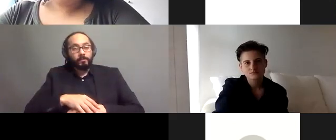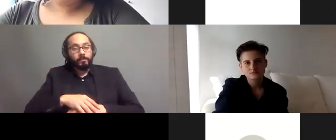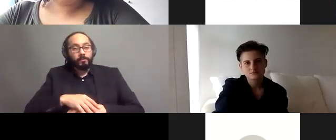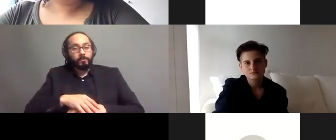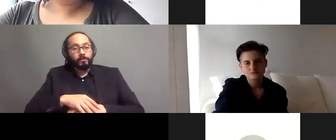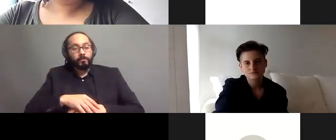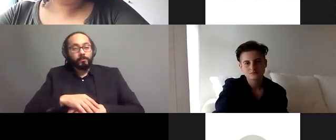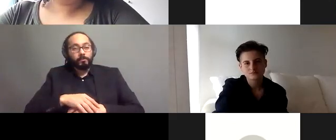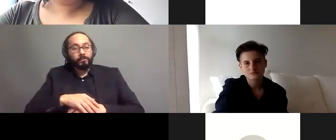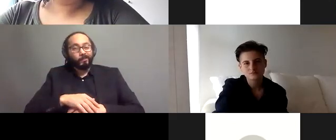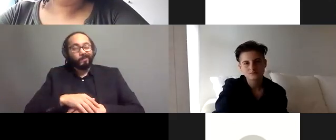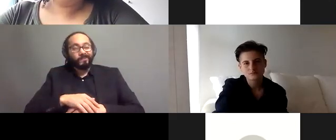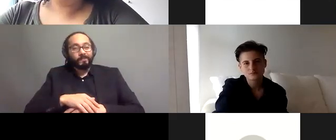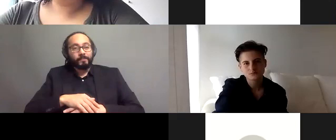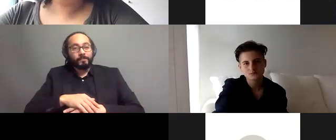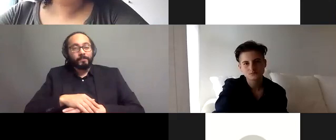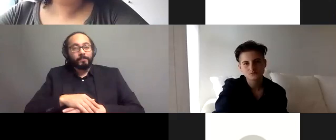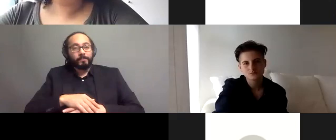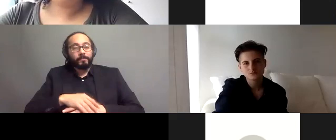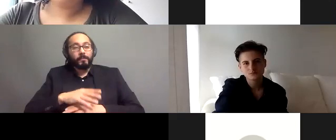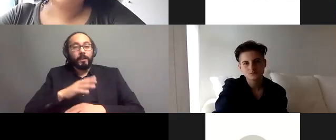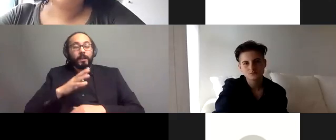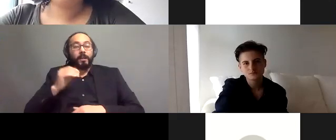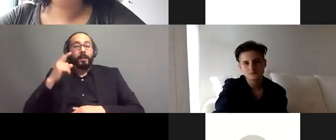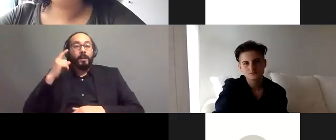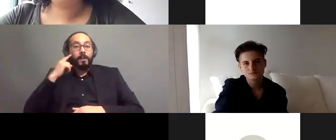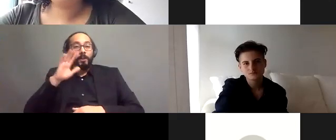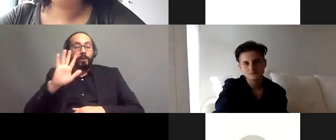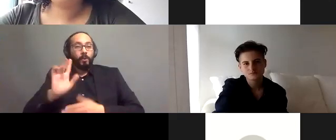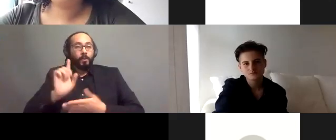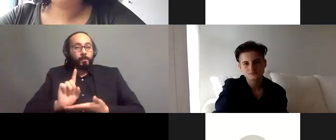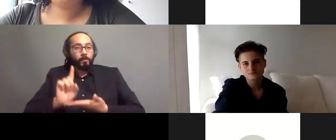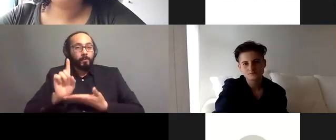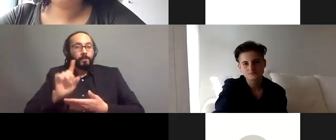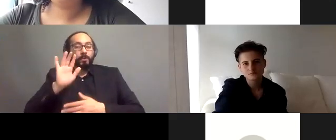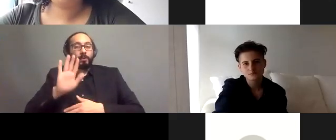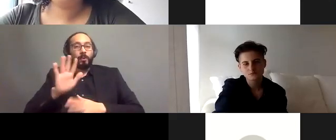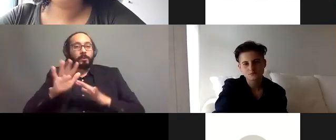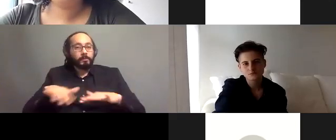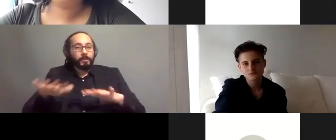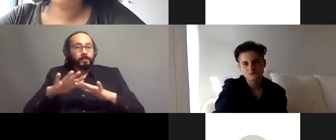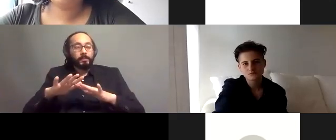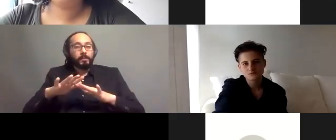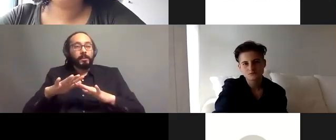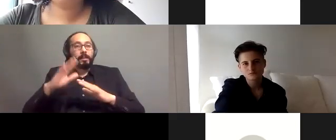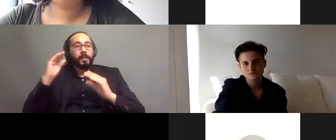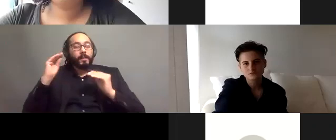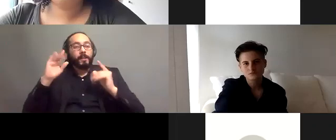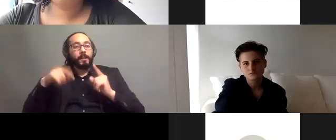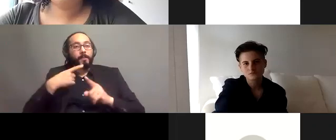to consider your privilege, to consider your space, to think about